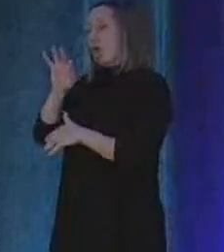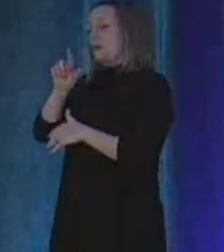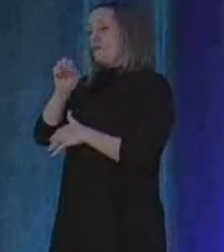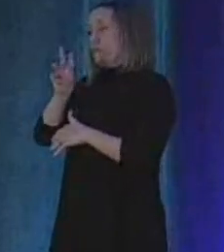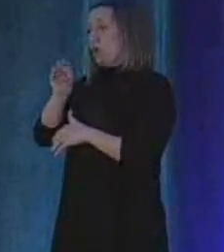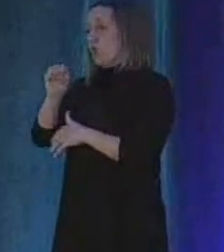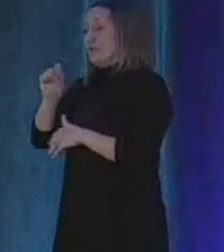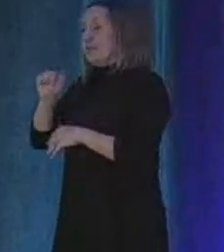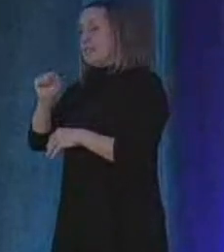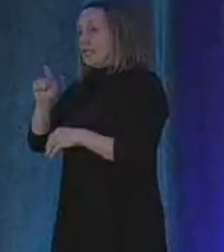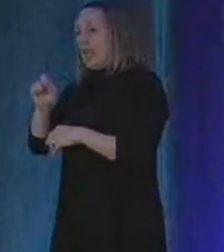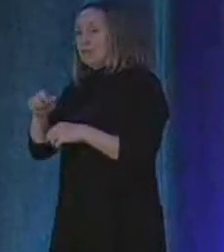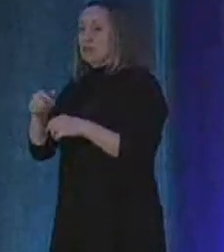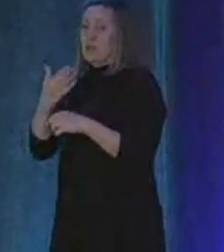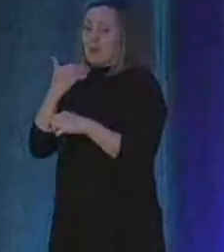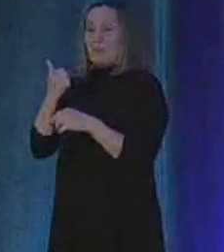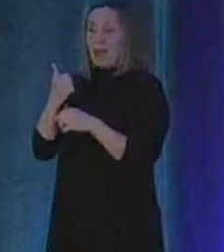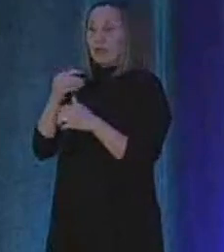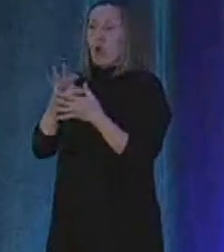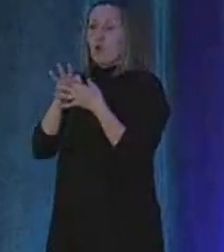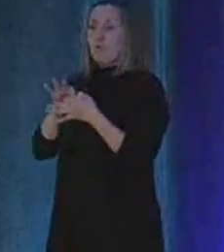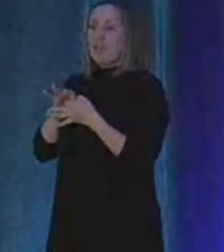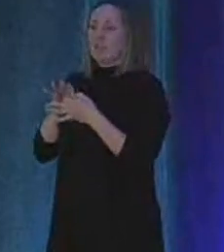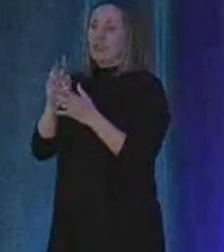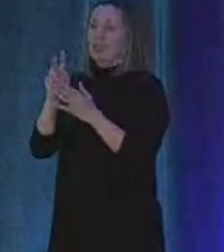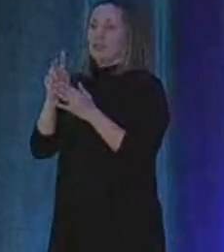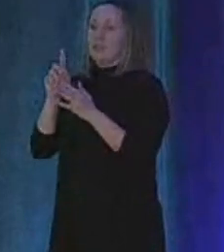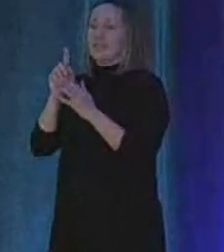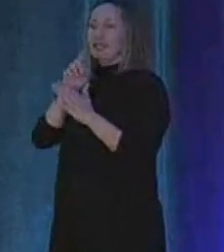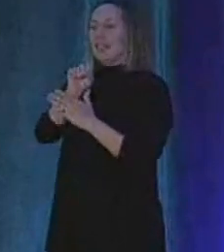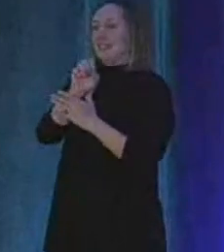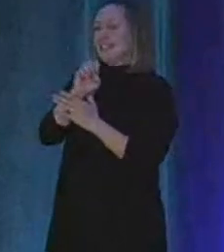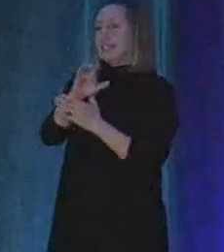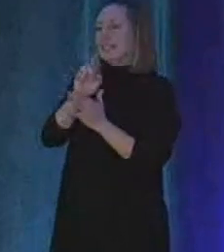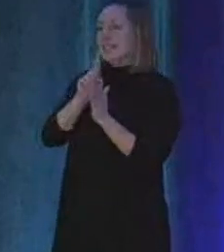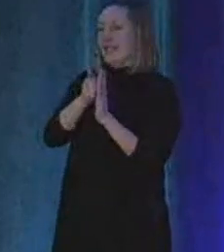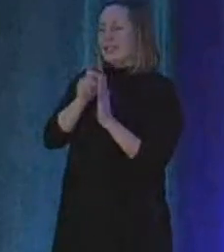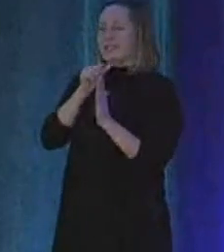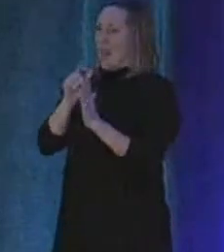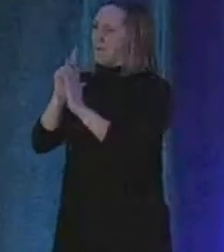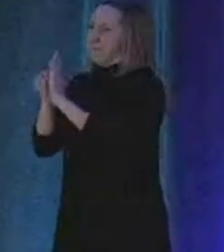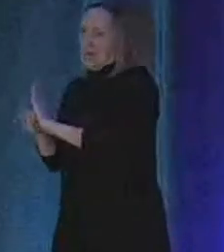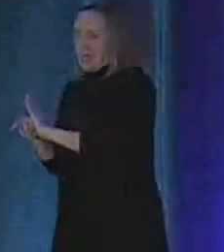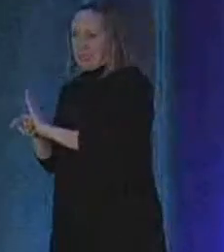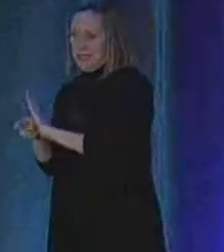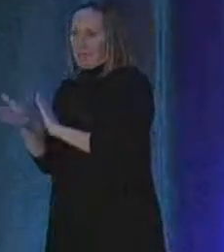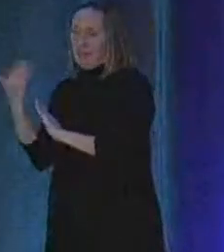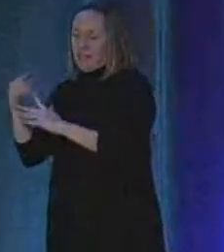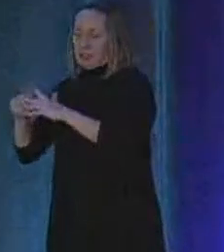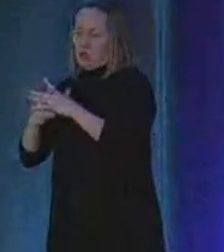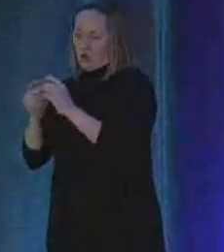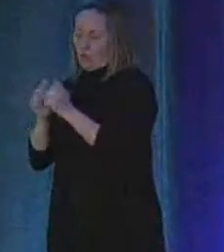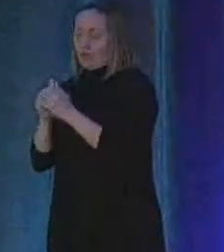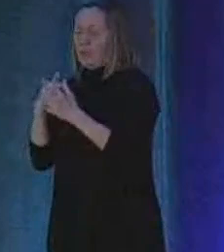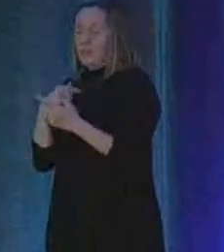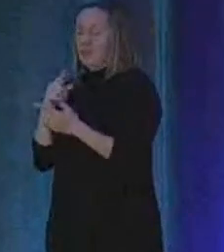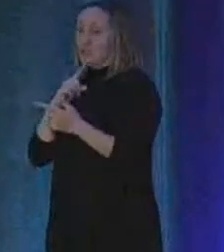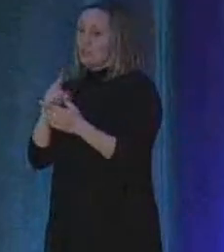right? Alluding back to that seconds, not minutes, that I was talking about earlier. So there's really